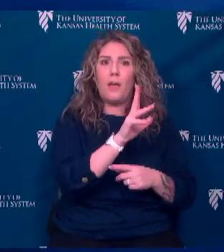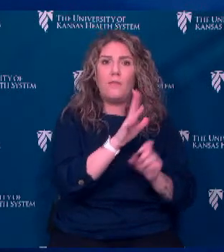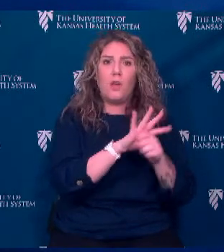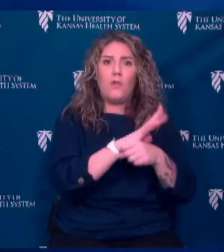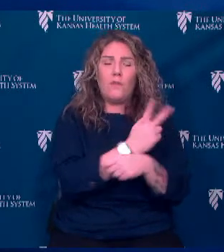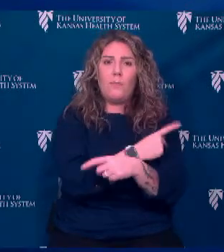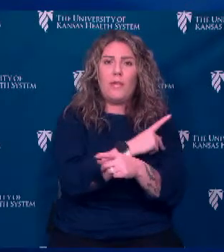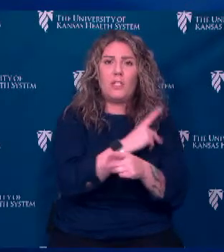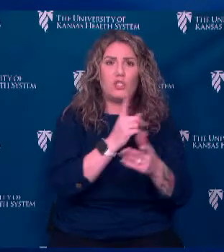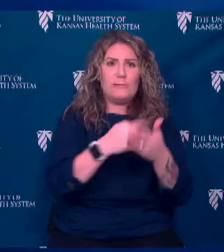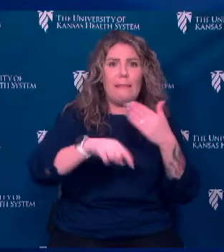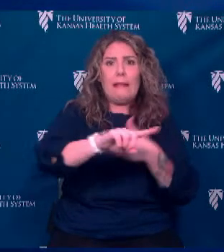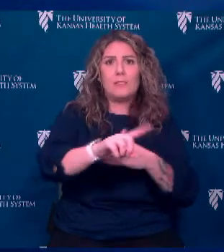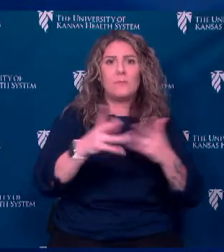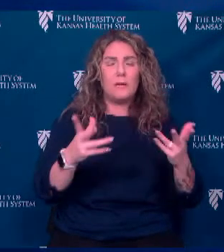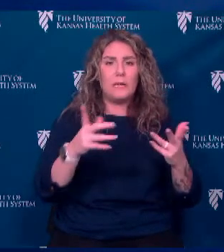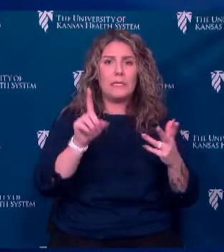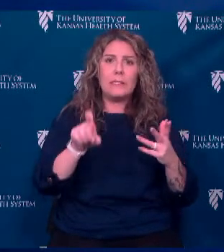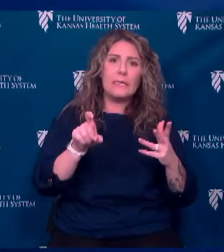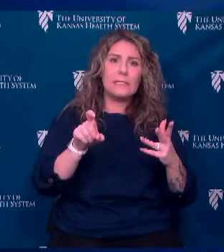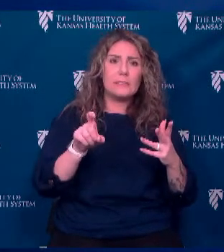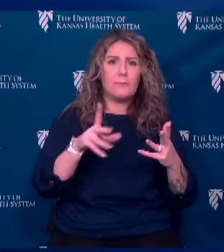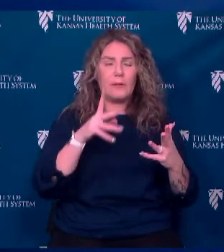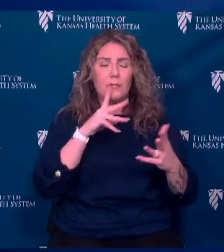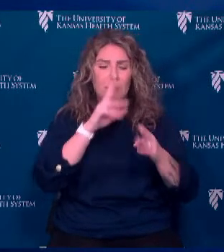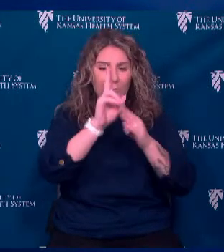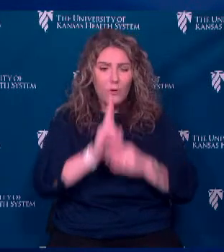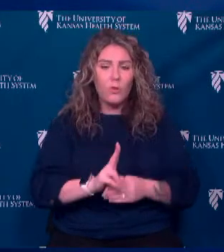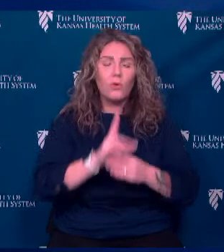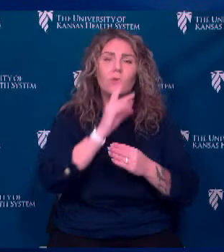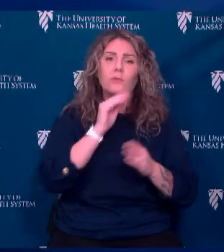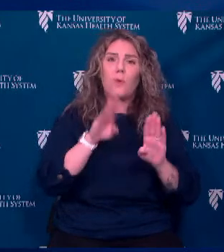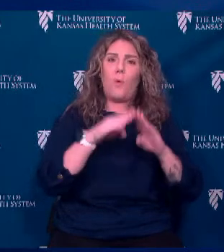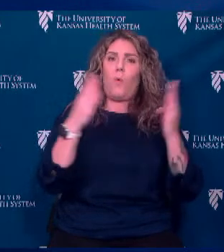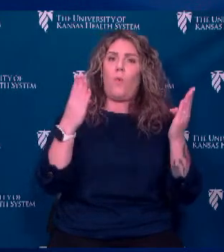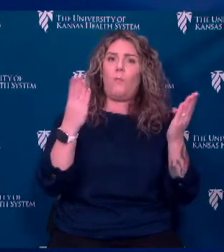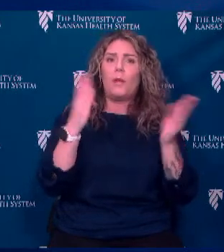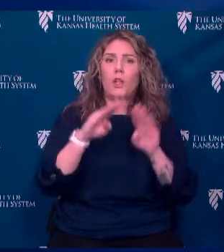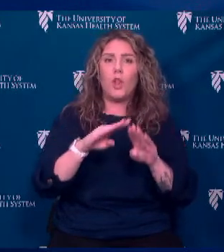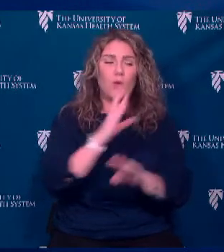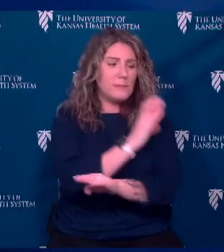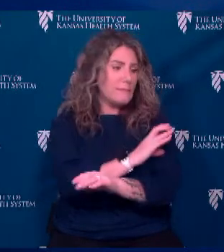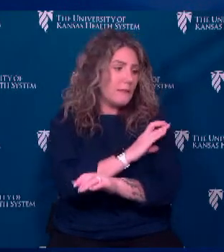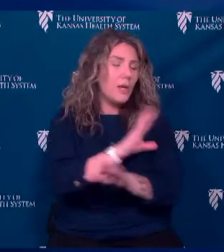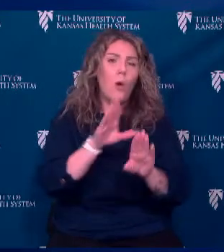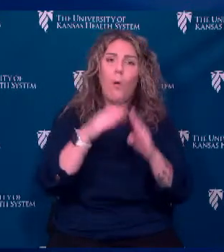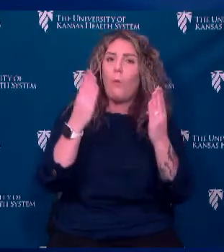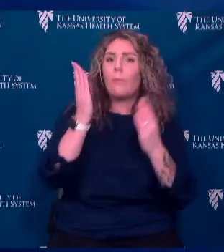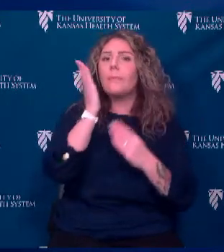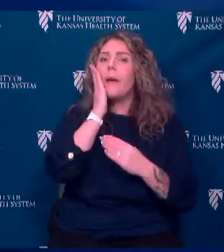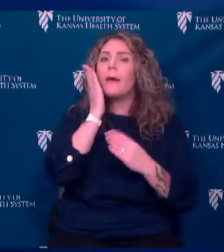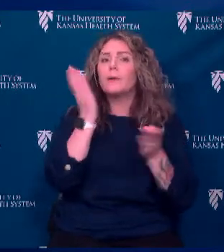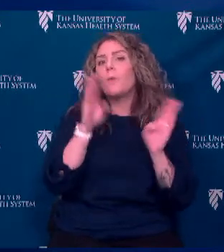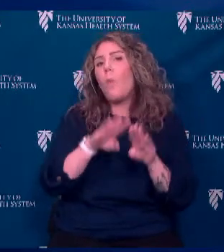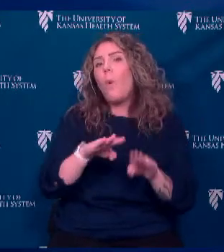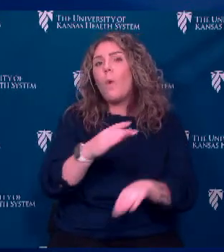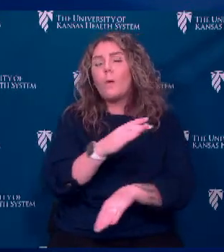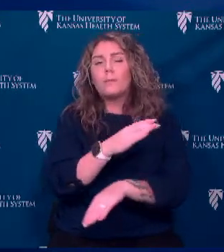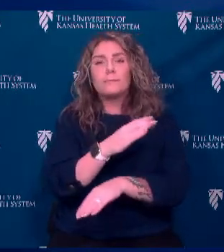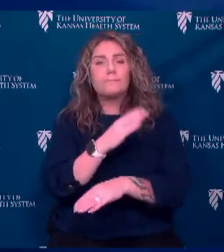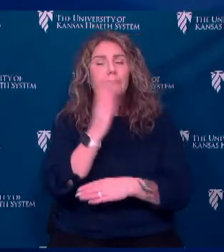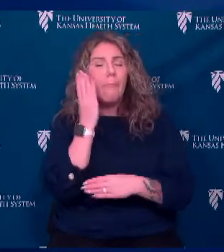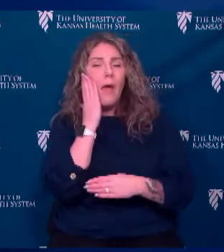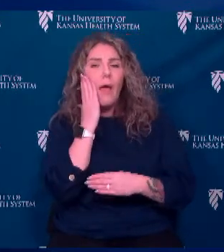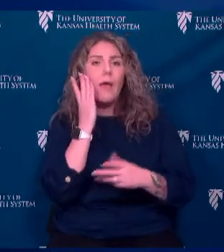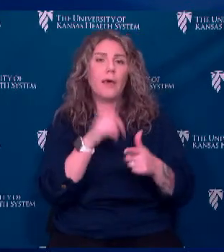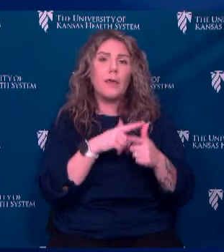have to do is get used to opening ORs, closing ORs, opening clinics, closing clinics, opening beds, closing beds, turning on the transfer center,